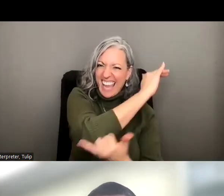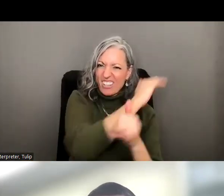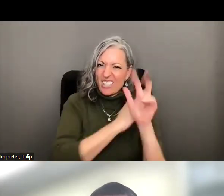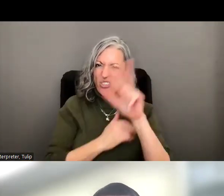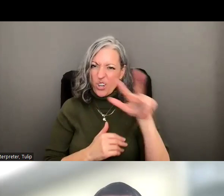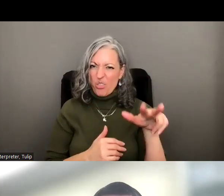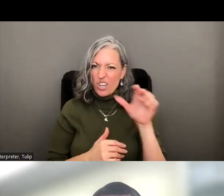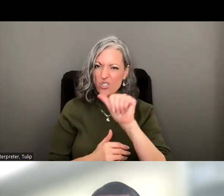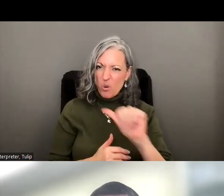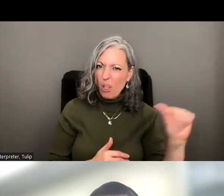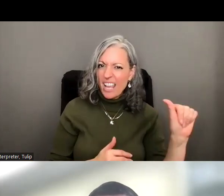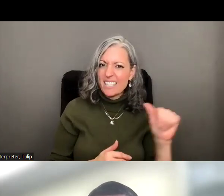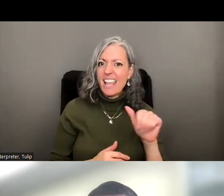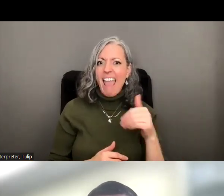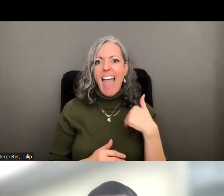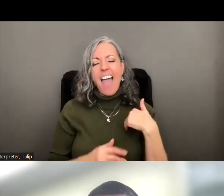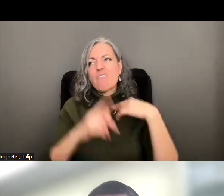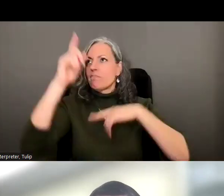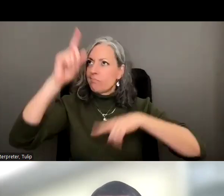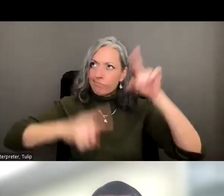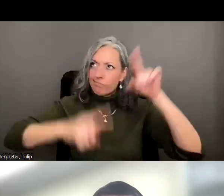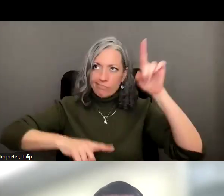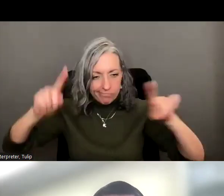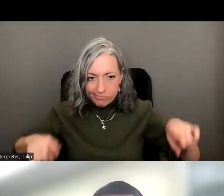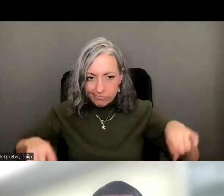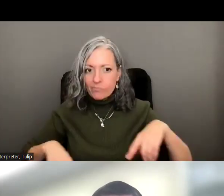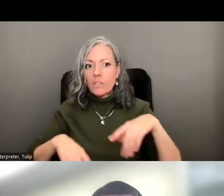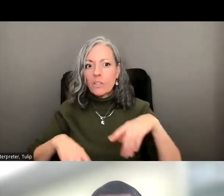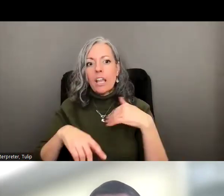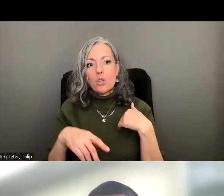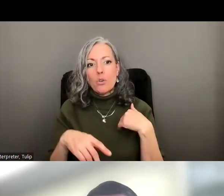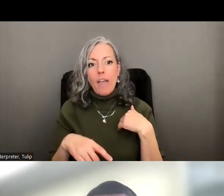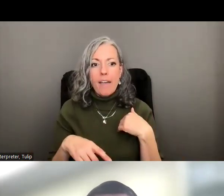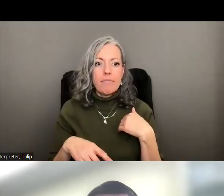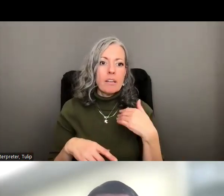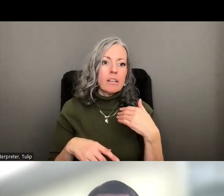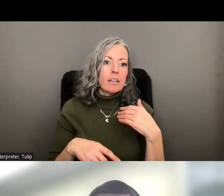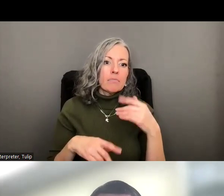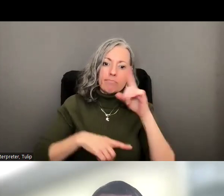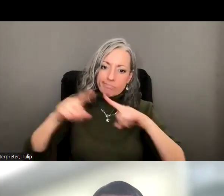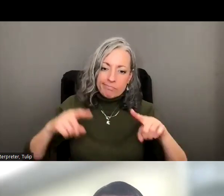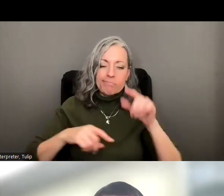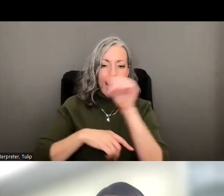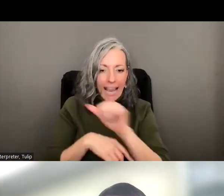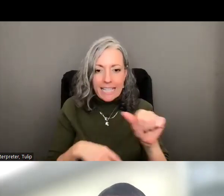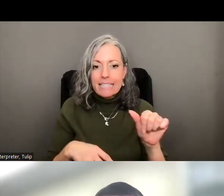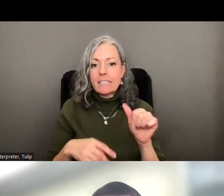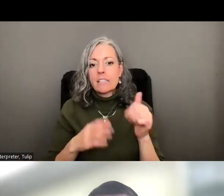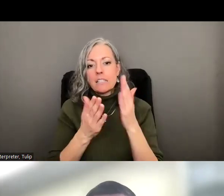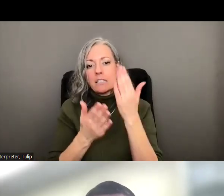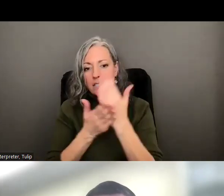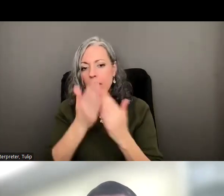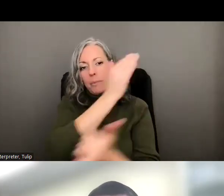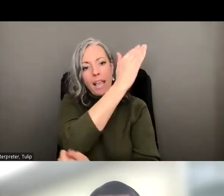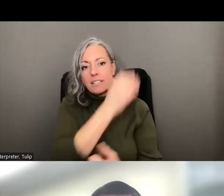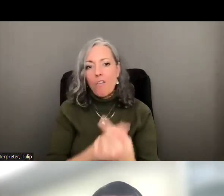have significant variation. You have single county AAAs, you have multi-county AAAs, you have counties that directly administer